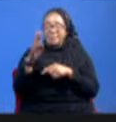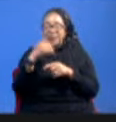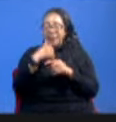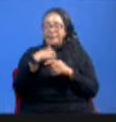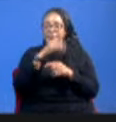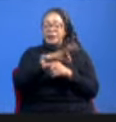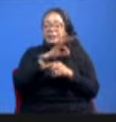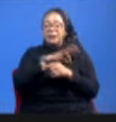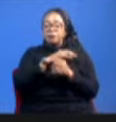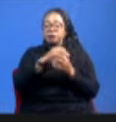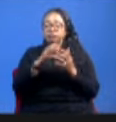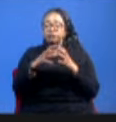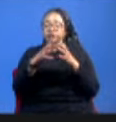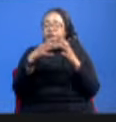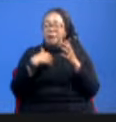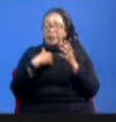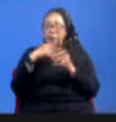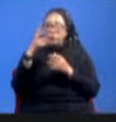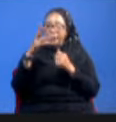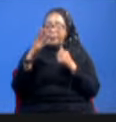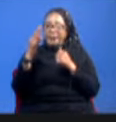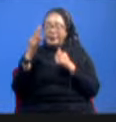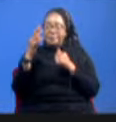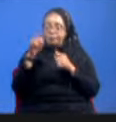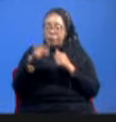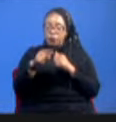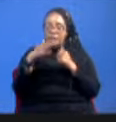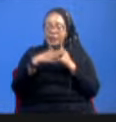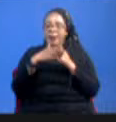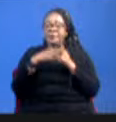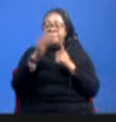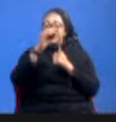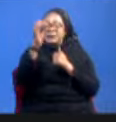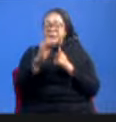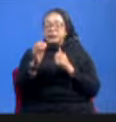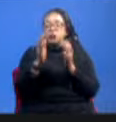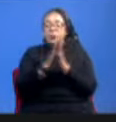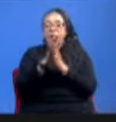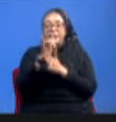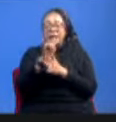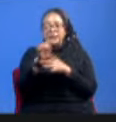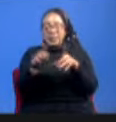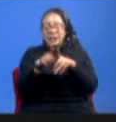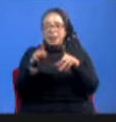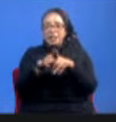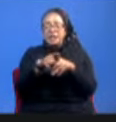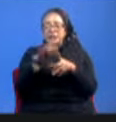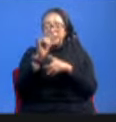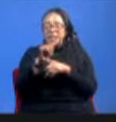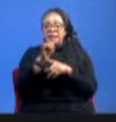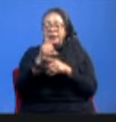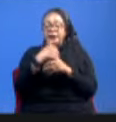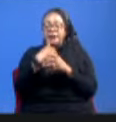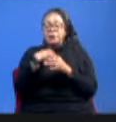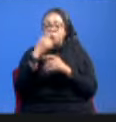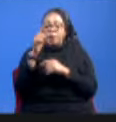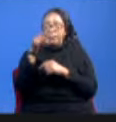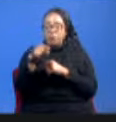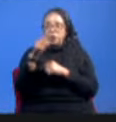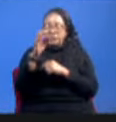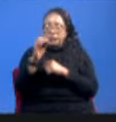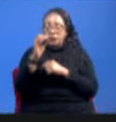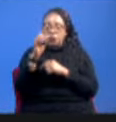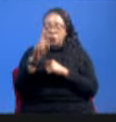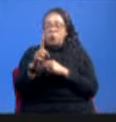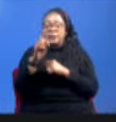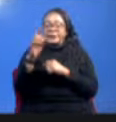by 23.9% to 92.8 billion shillings as the loan book grew to 1.053 trillion